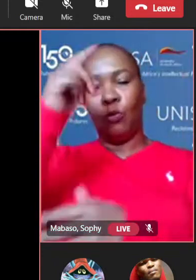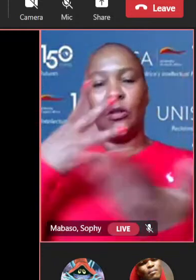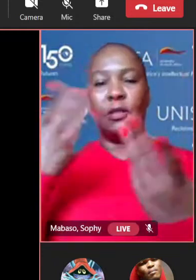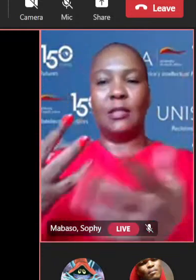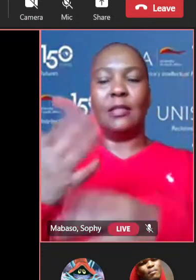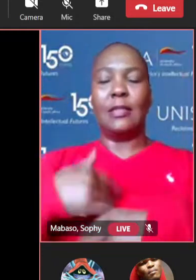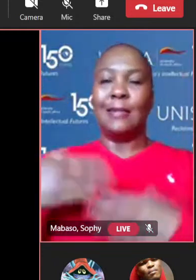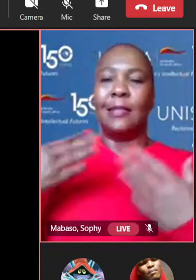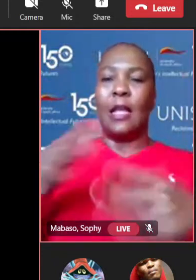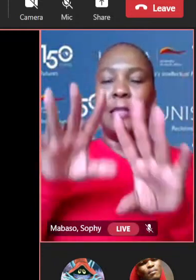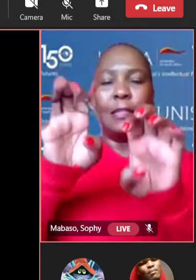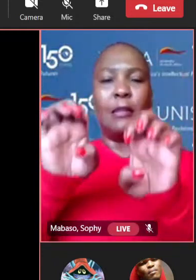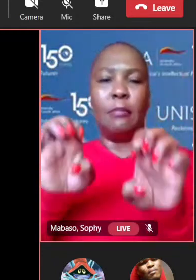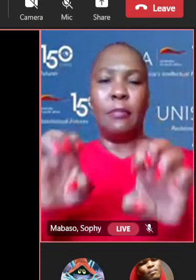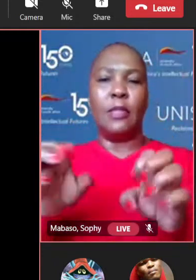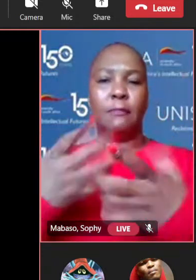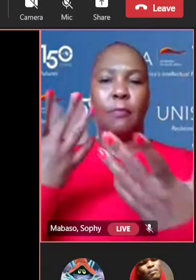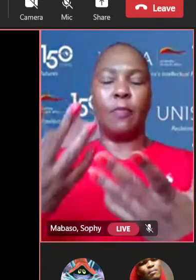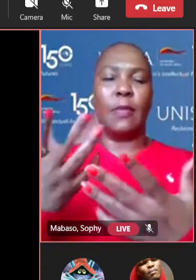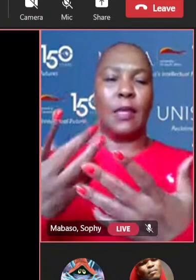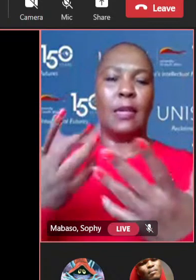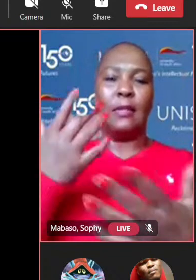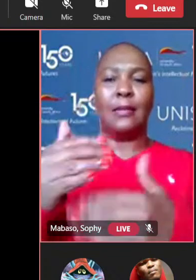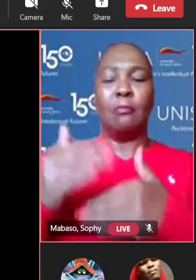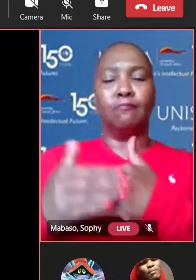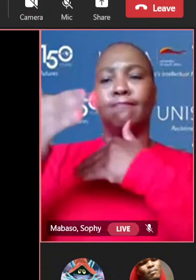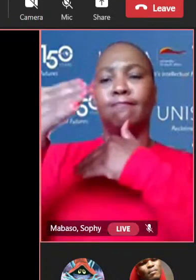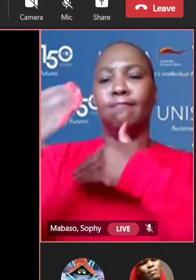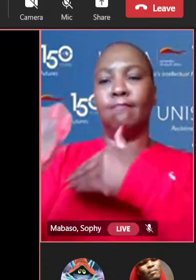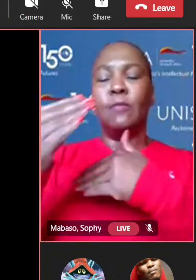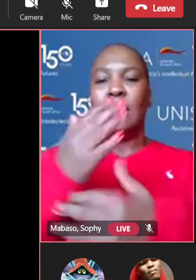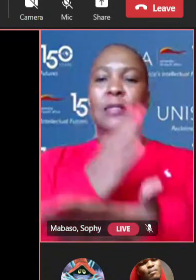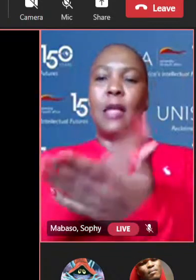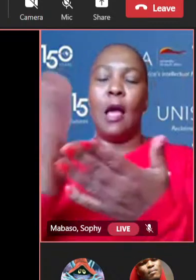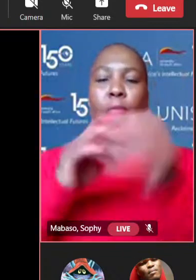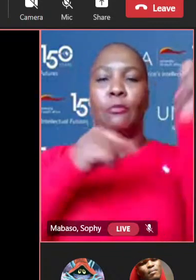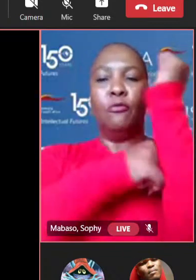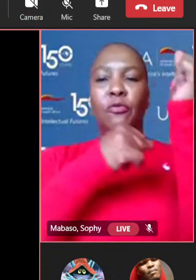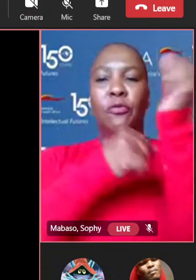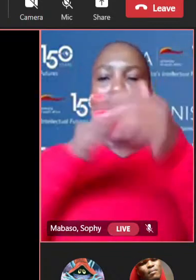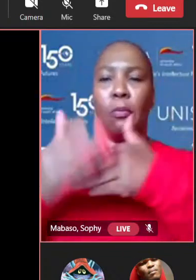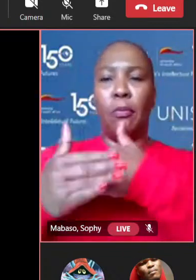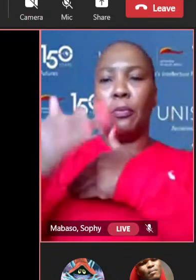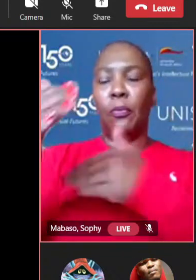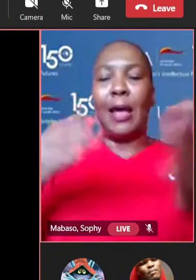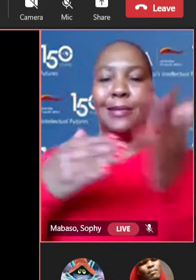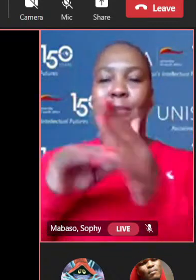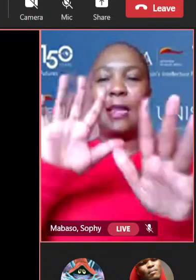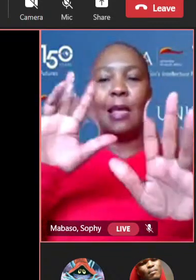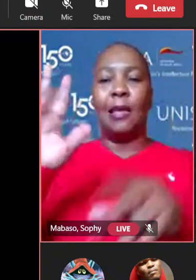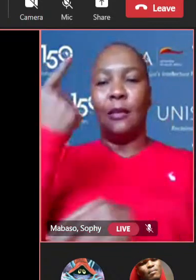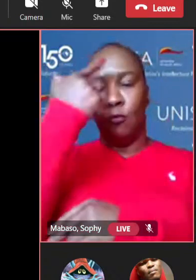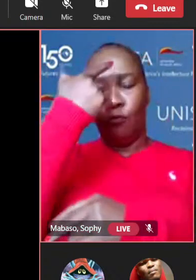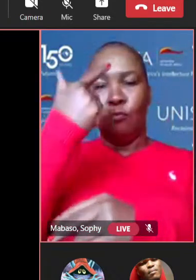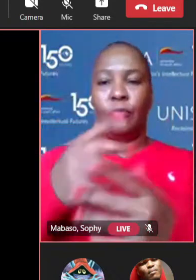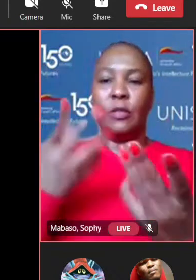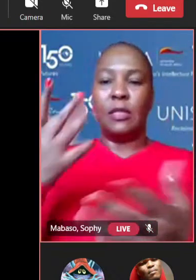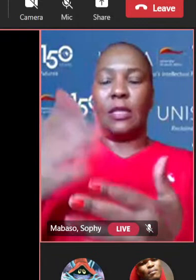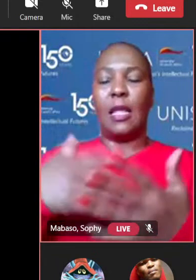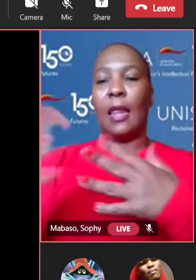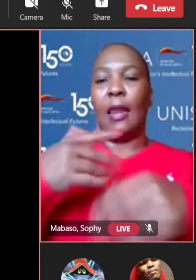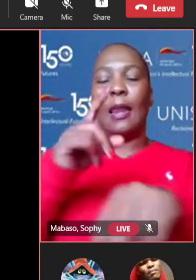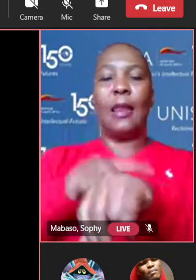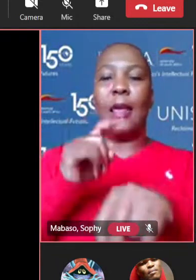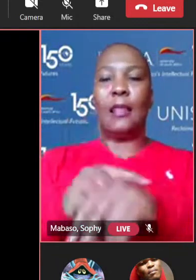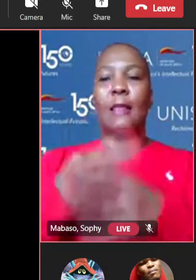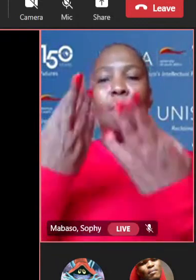examination. Sometimes it is extended, or there are certain offices where they extend until 8 or whichever time. We also have free